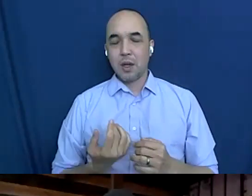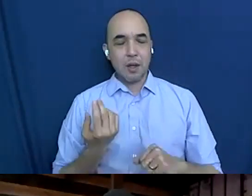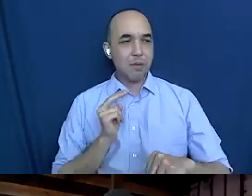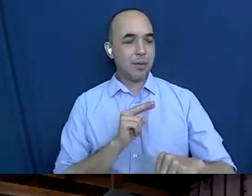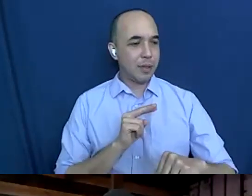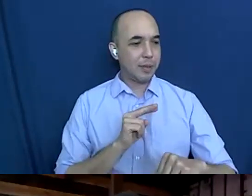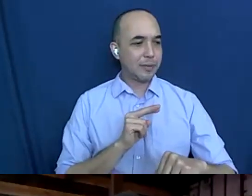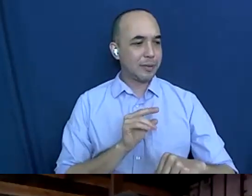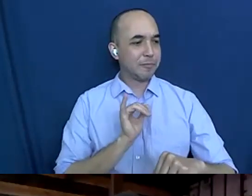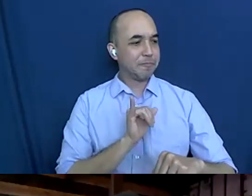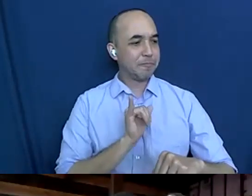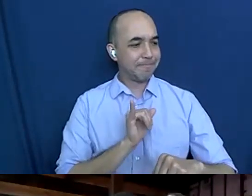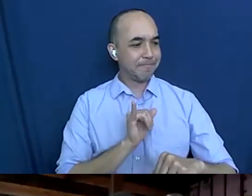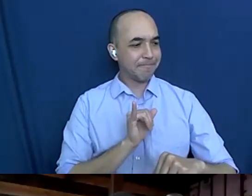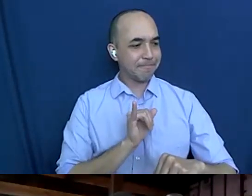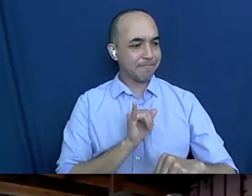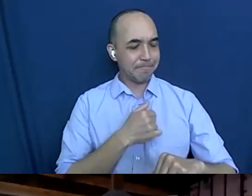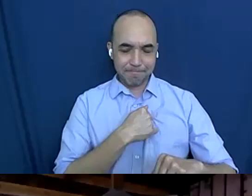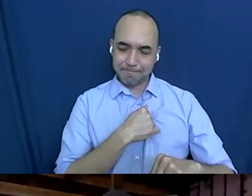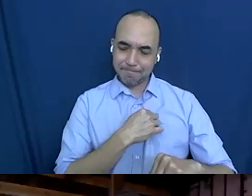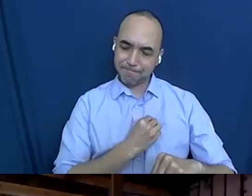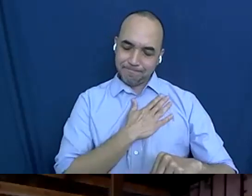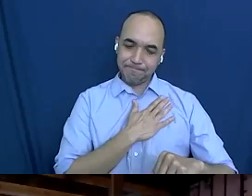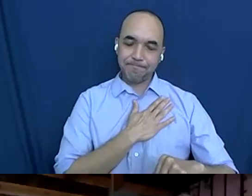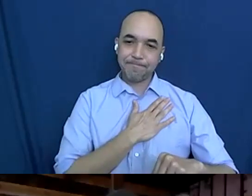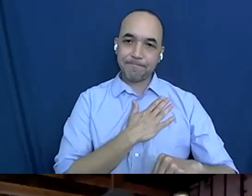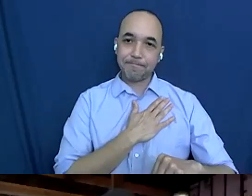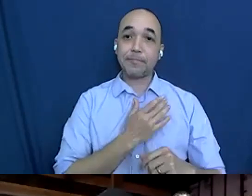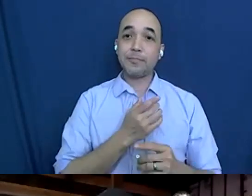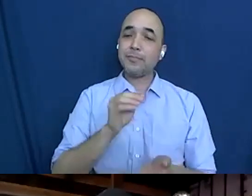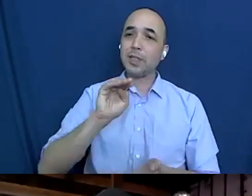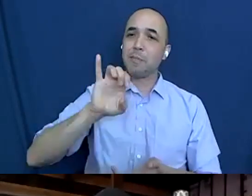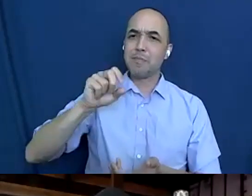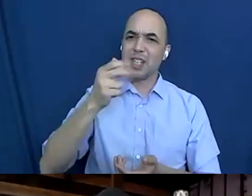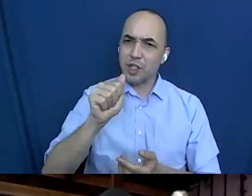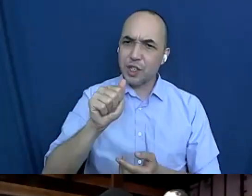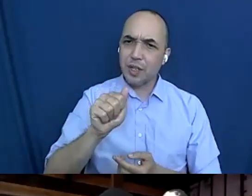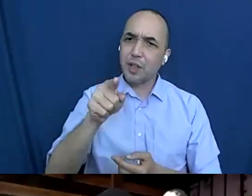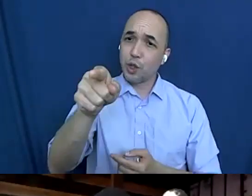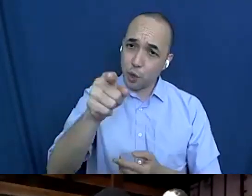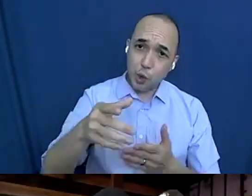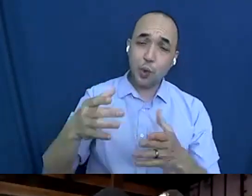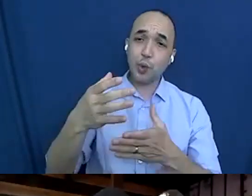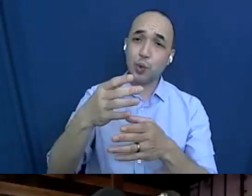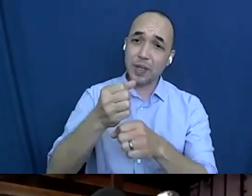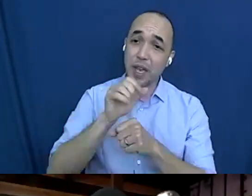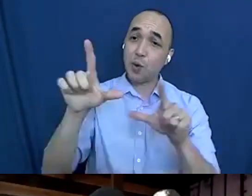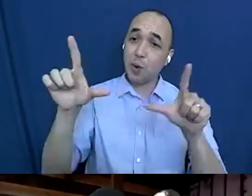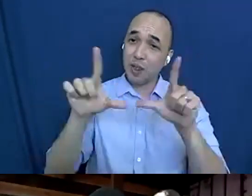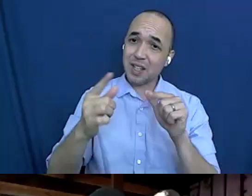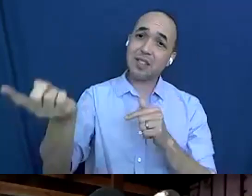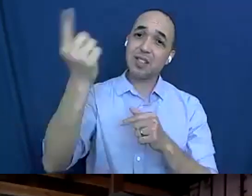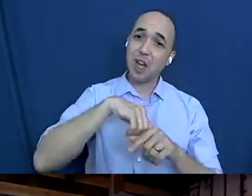with me. On one of the days where you feel that the whole world has come down on you, we'll take our birds out and send them